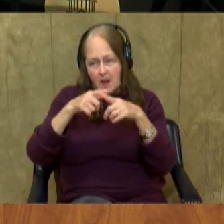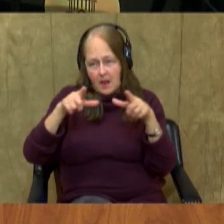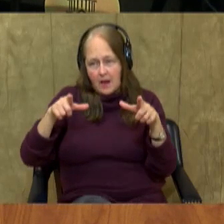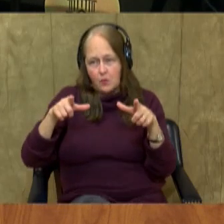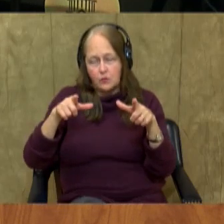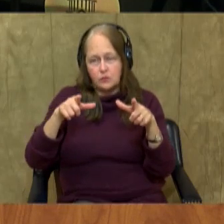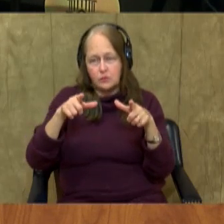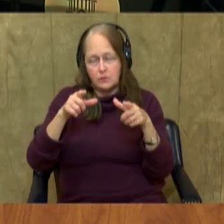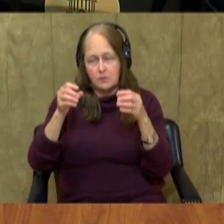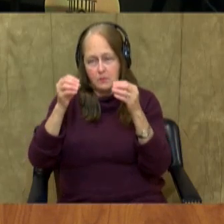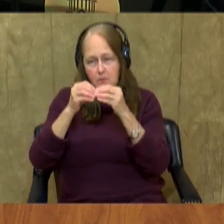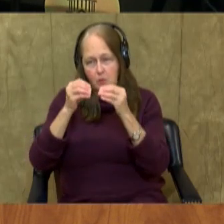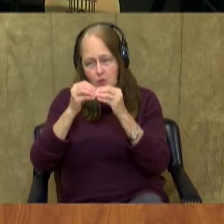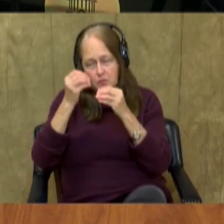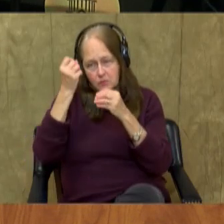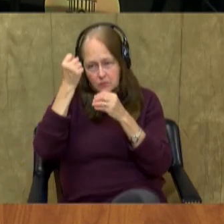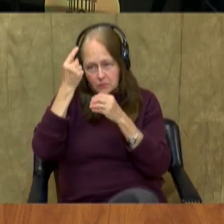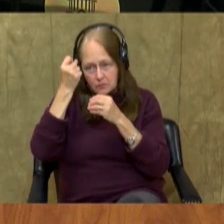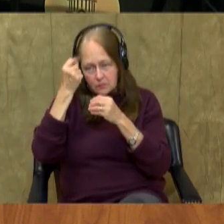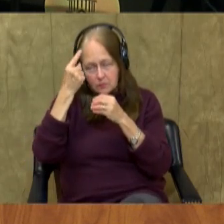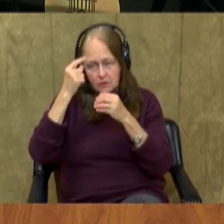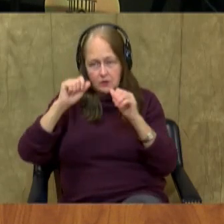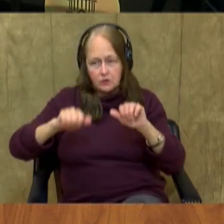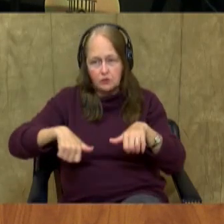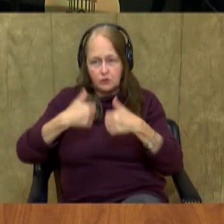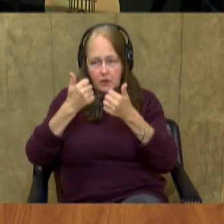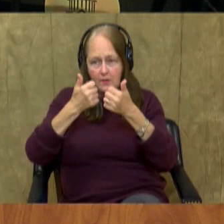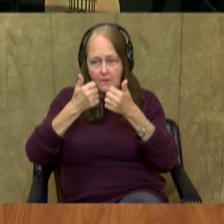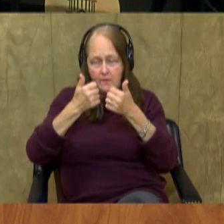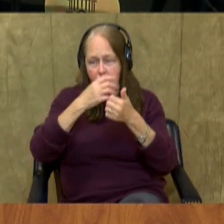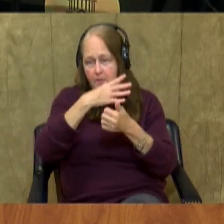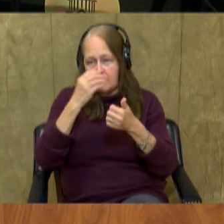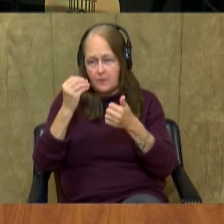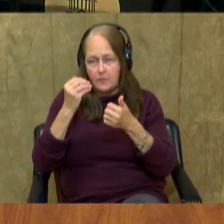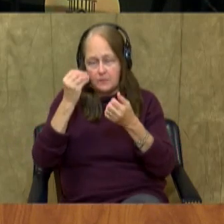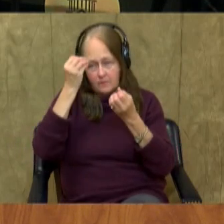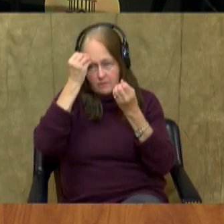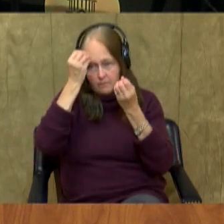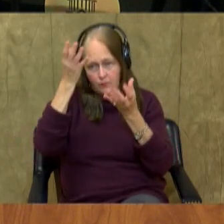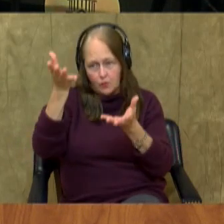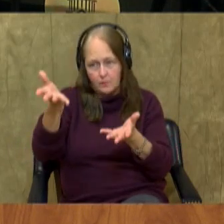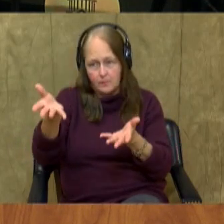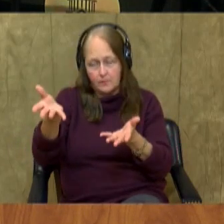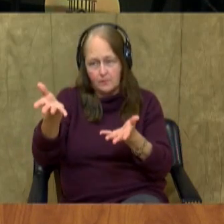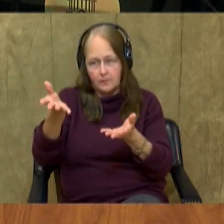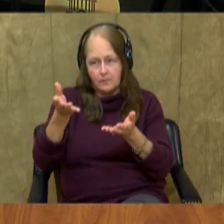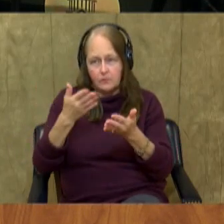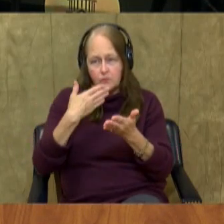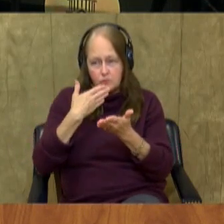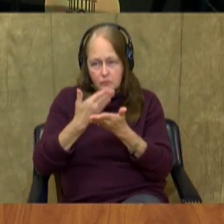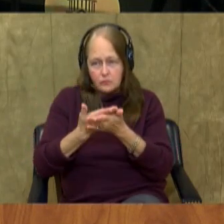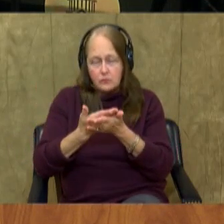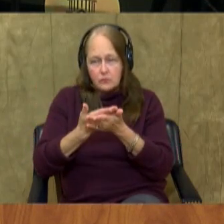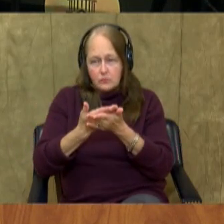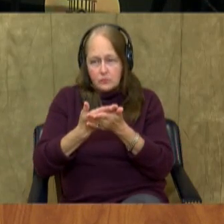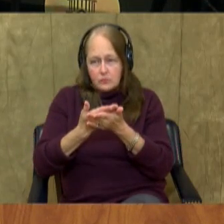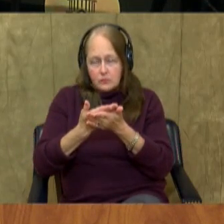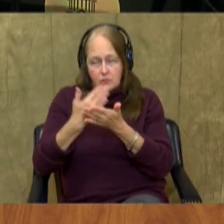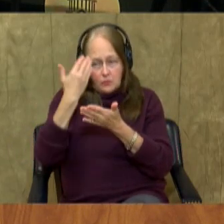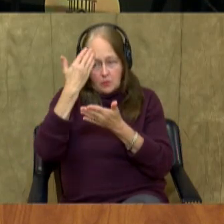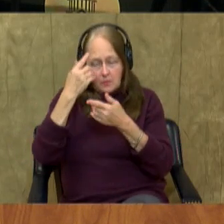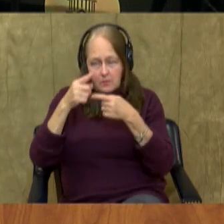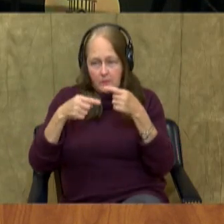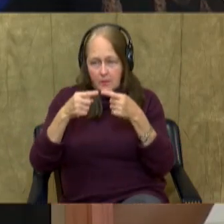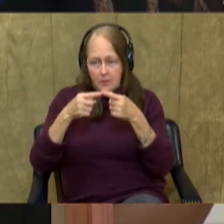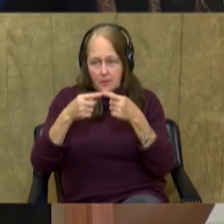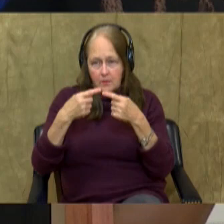become more engaged, challenged, and informed. Good. Now, I don't know about you,